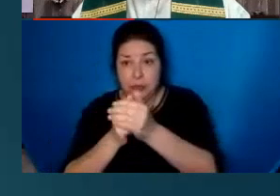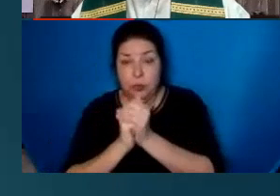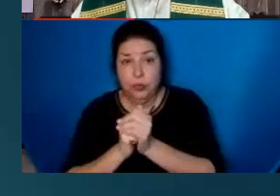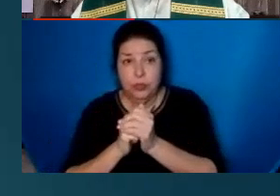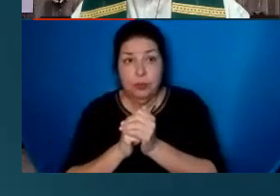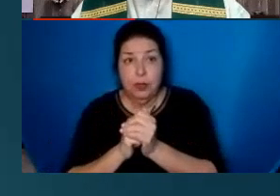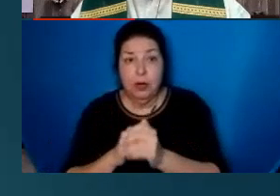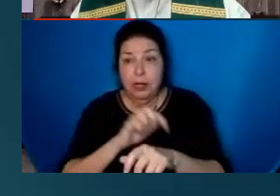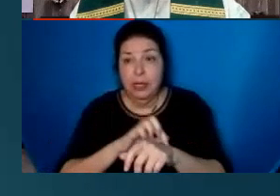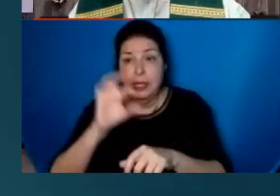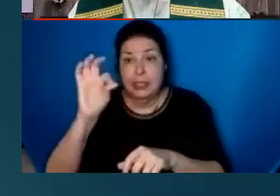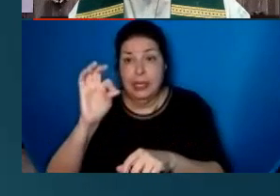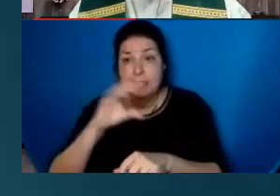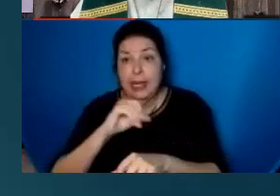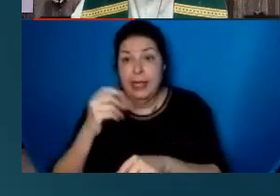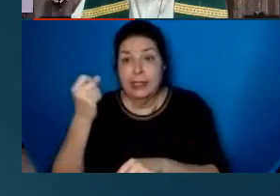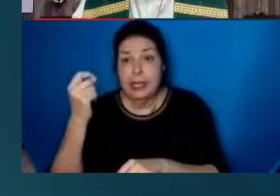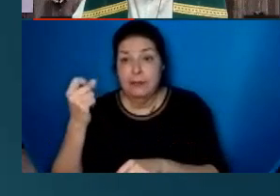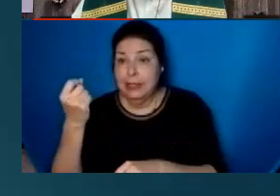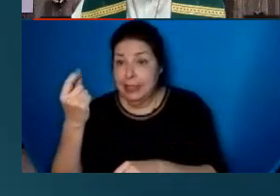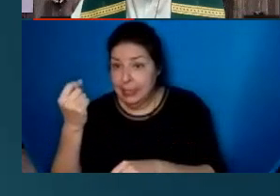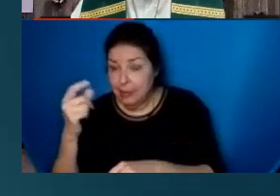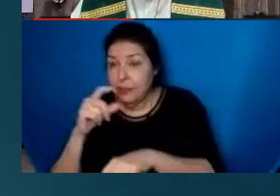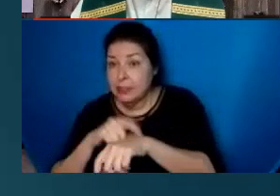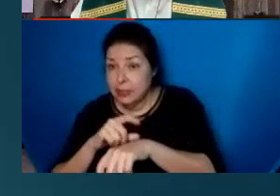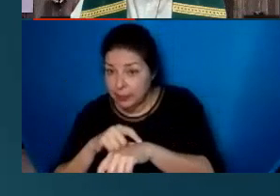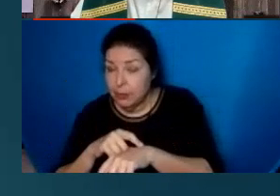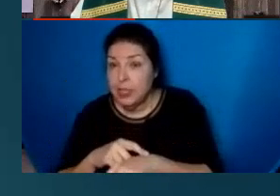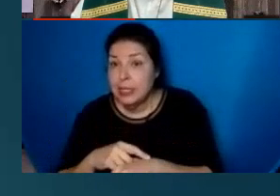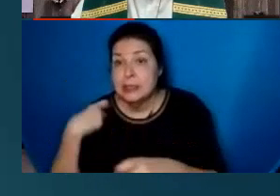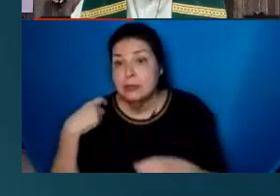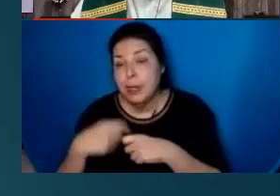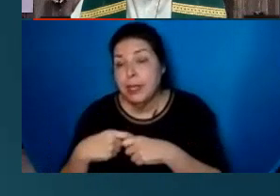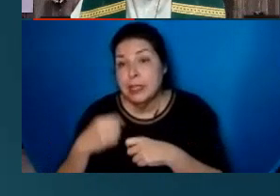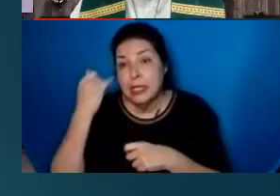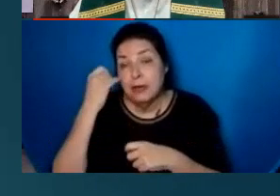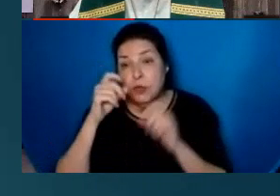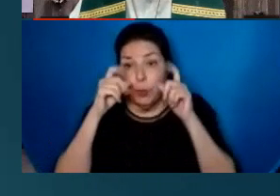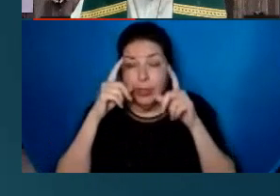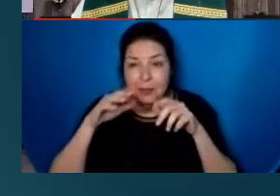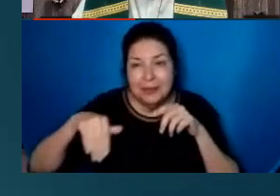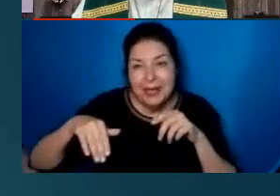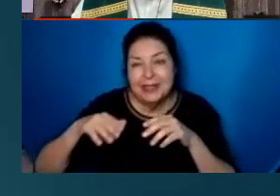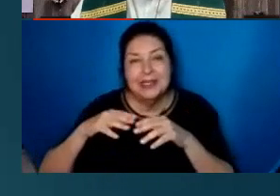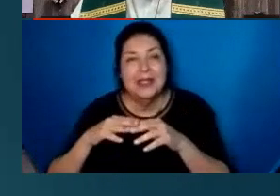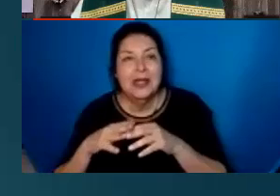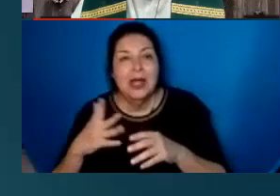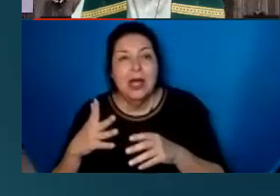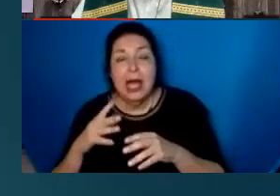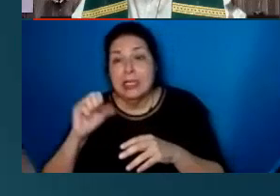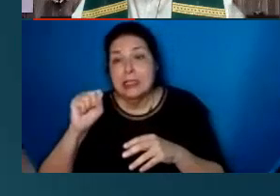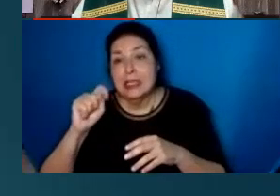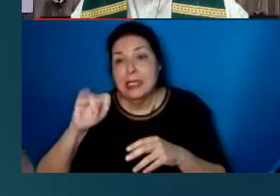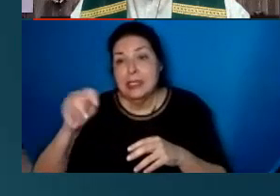a.m. service is in Spanish. If you're a late riser, St. John's Lutheran Church, our worship time is